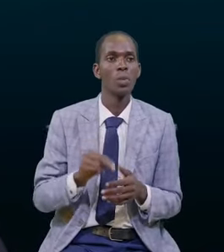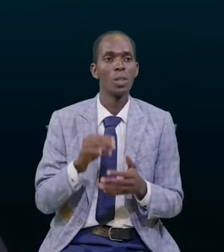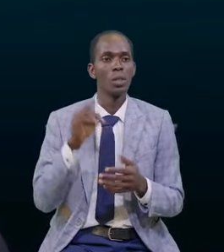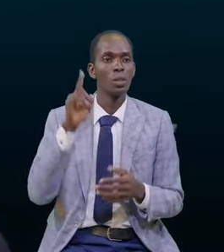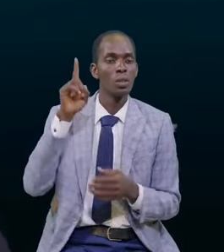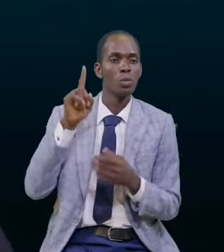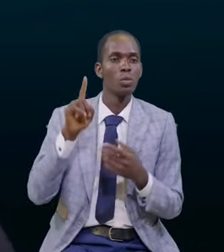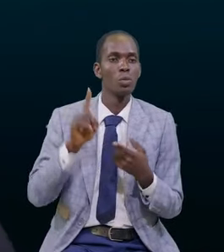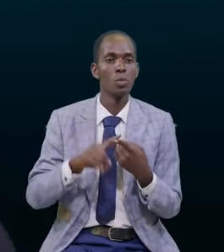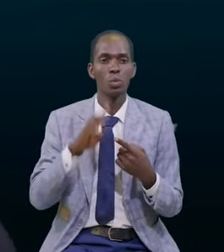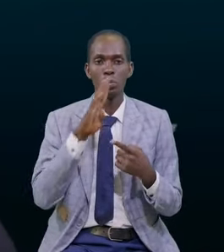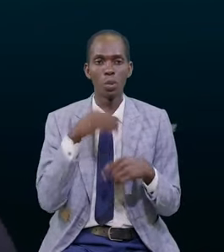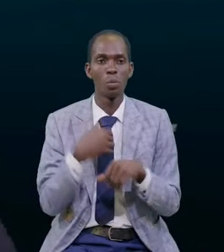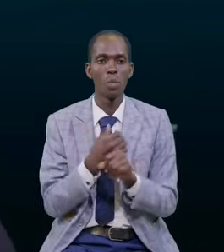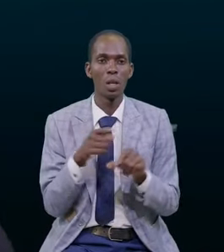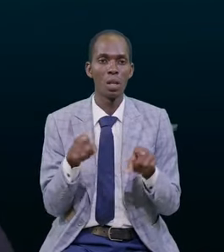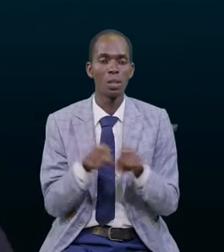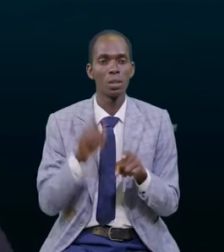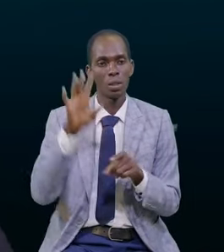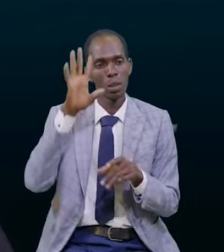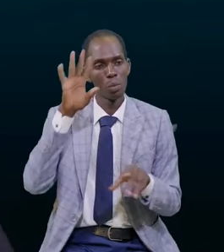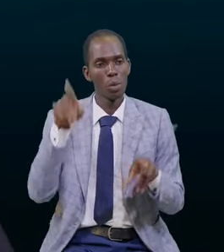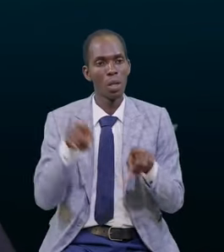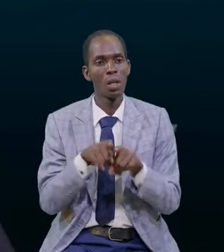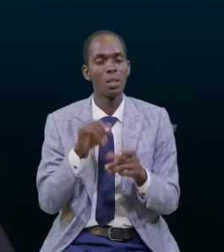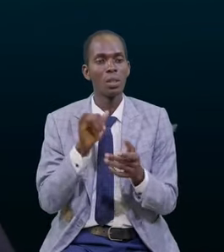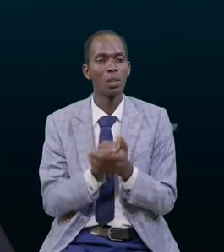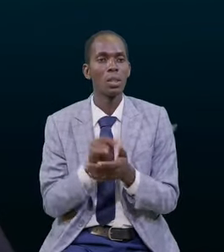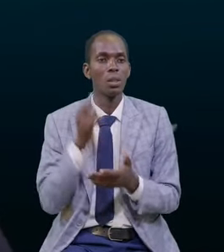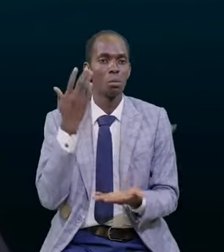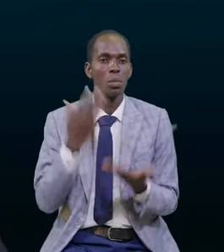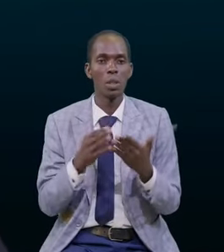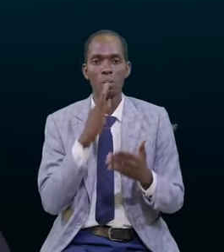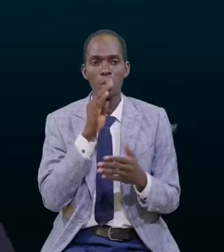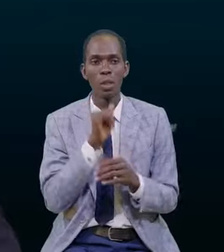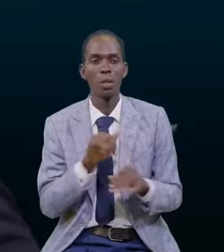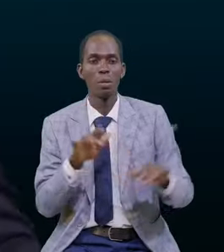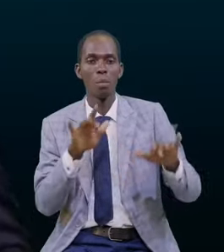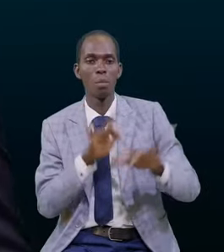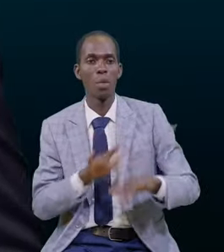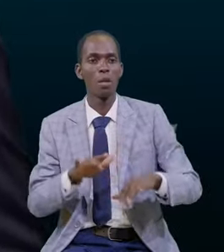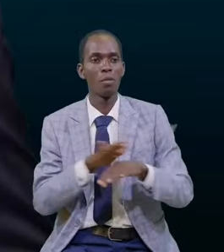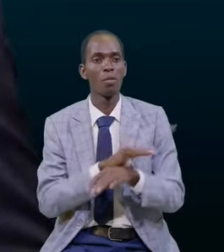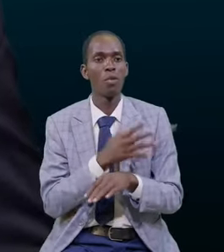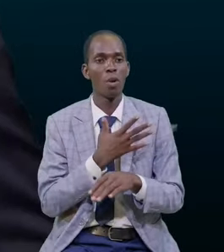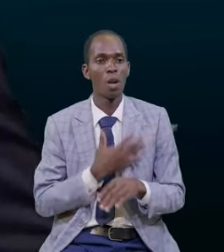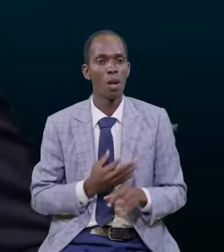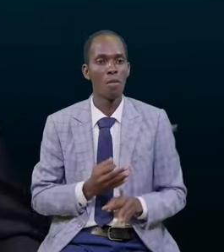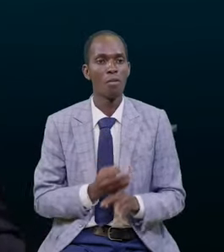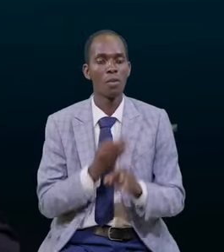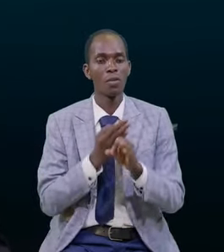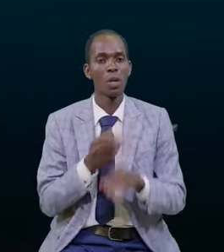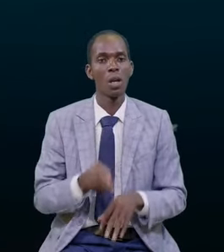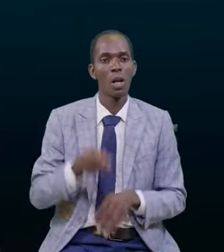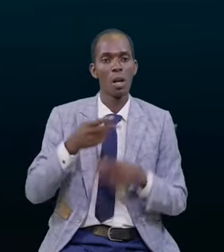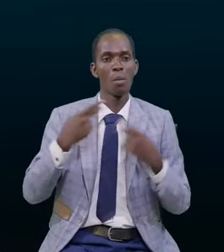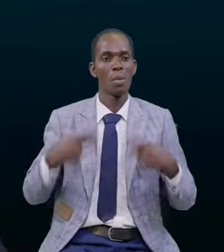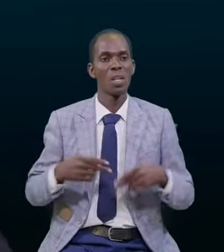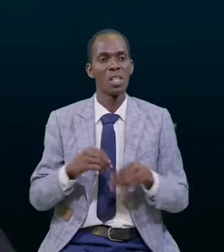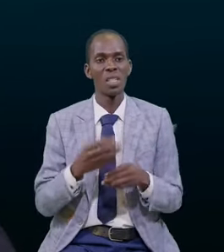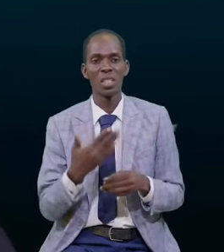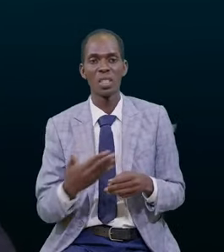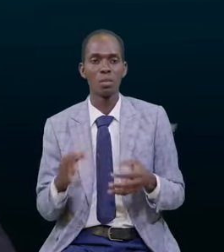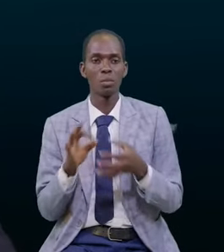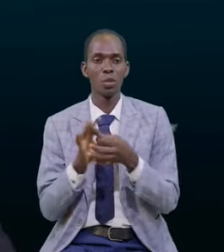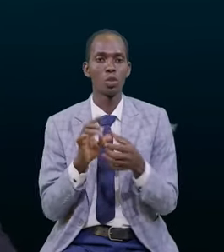Brethren that he might be a merciful and faithful high priest in things pertaining to God a merciful how we need